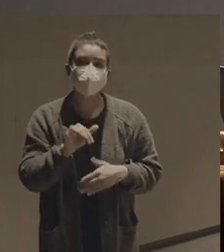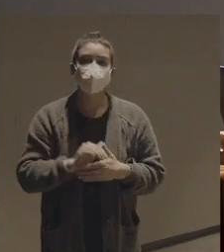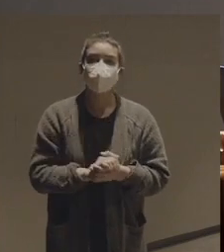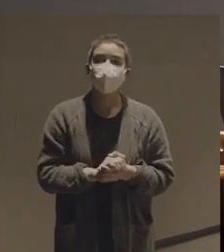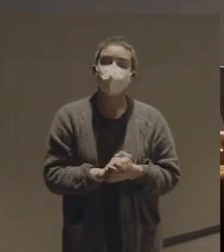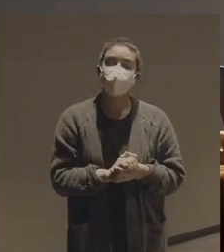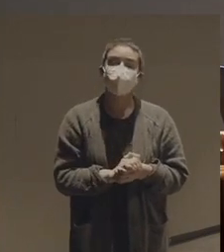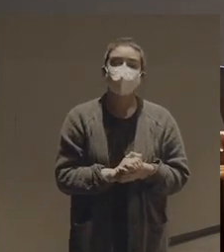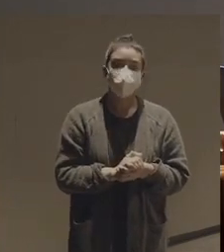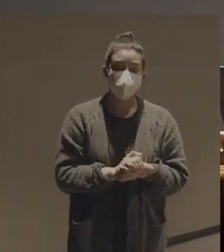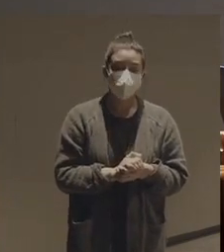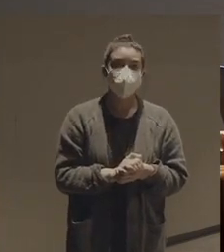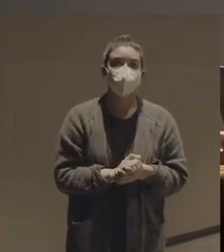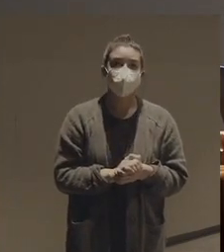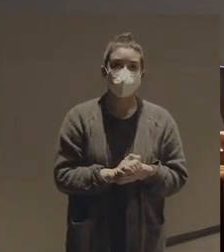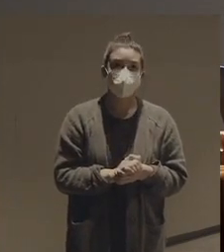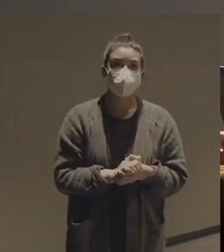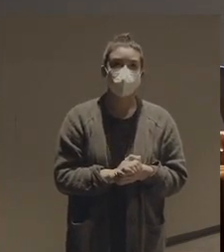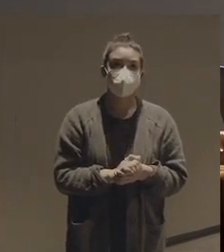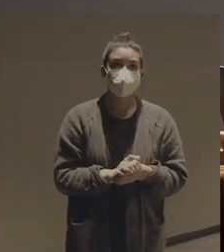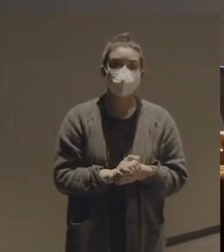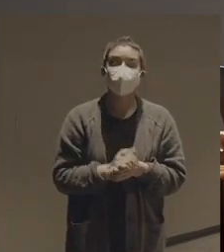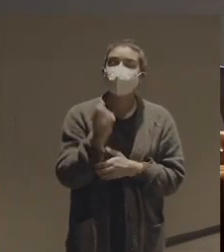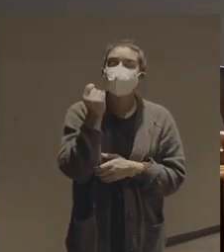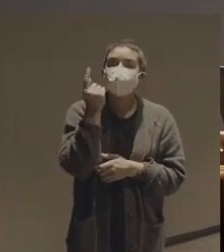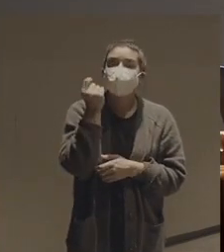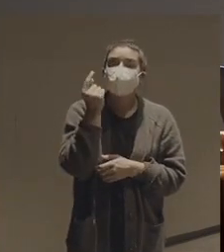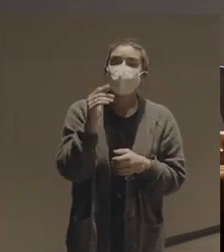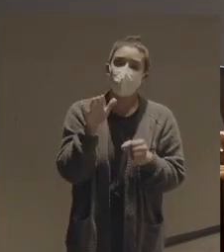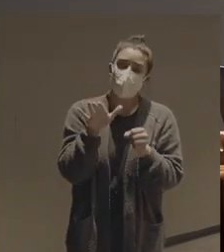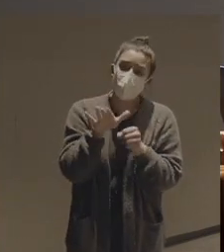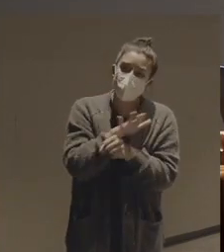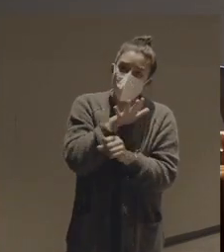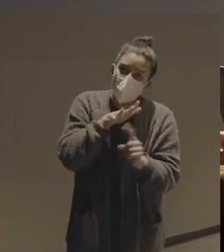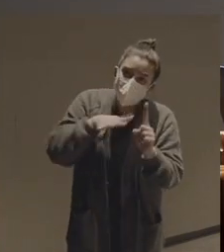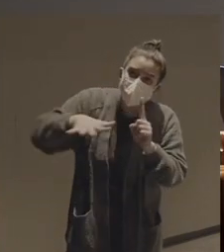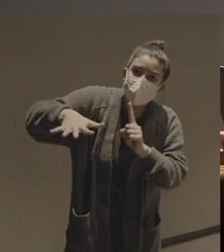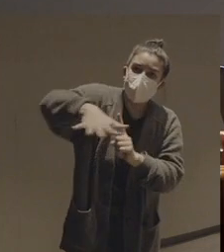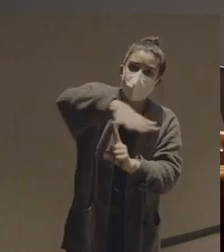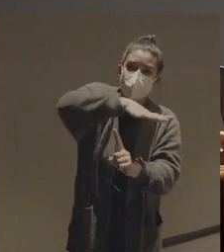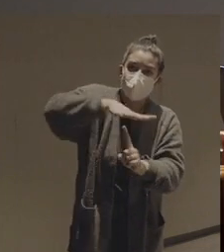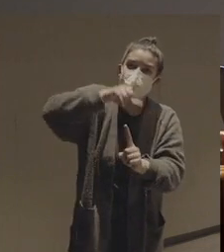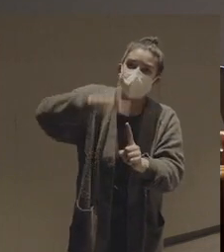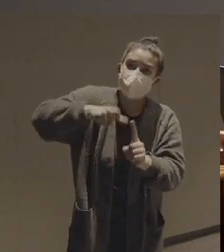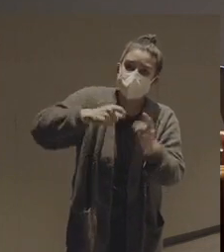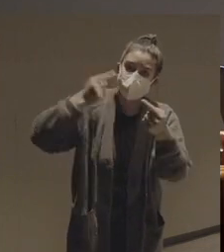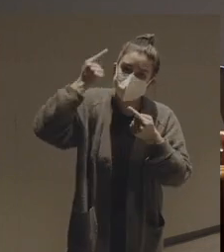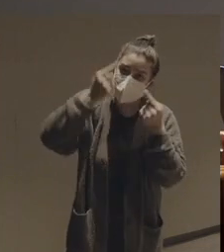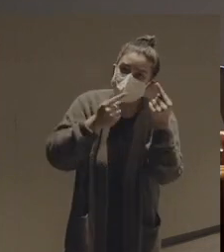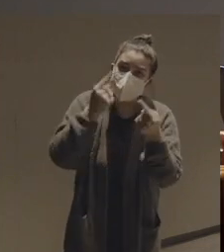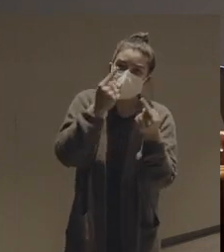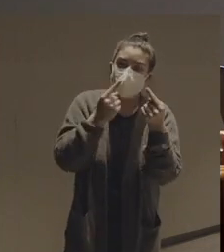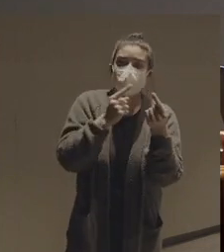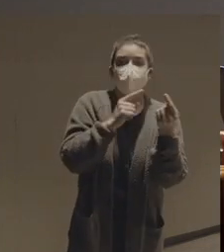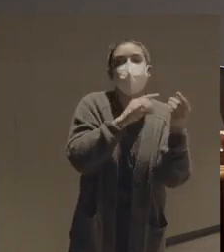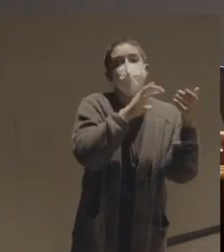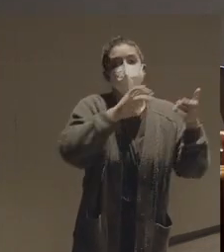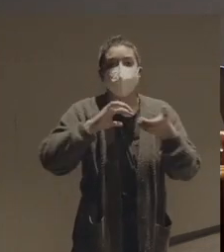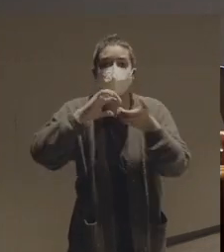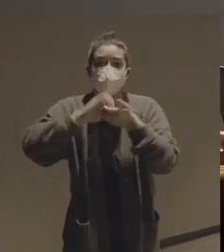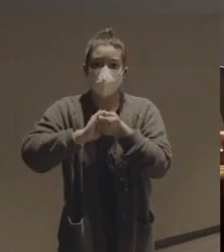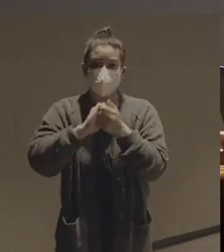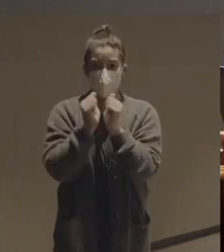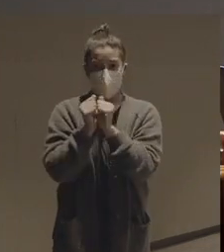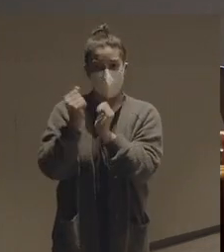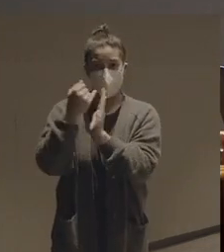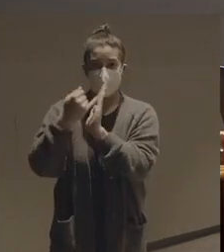to take the entire environment into consideration with the work, dissolving the edges of the artwork into something amorphous